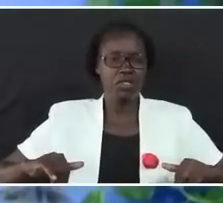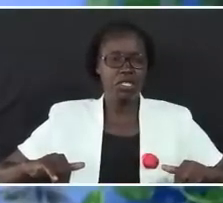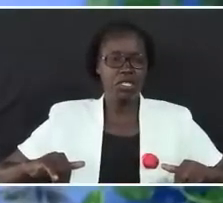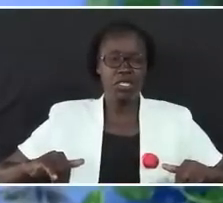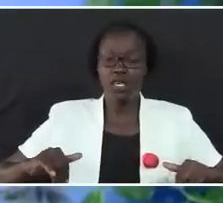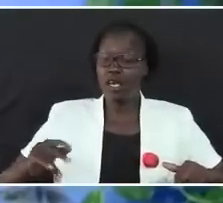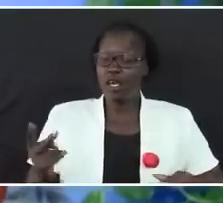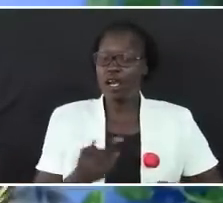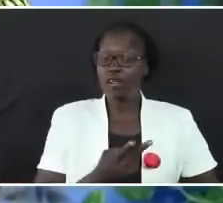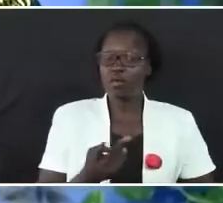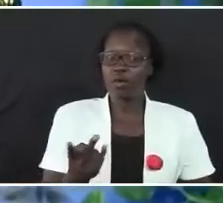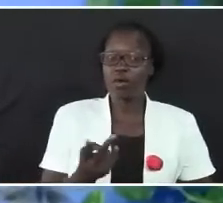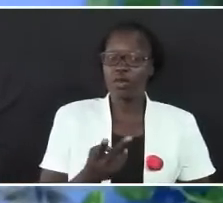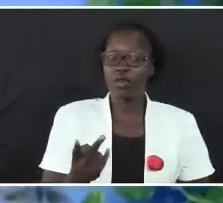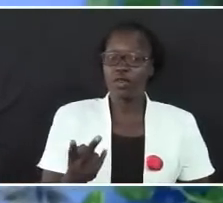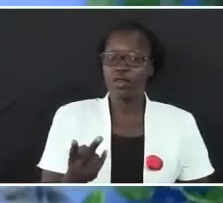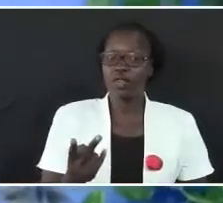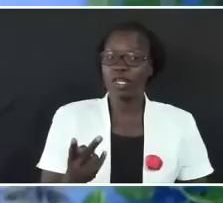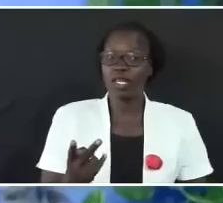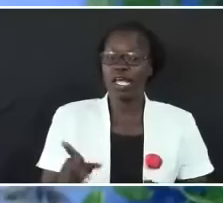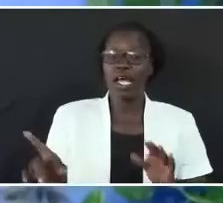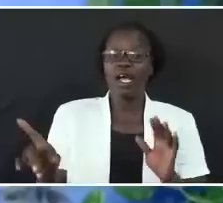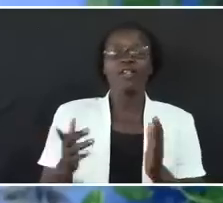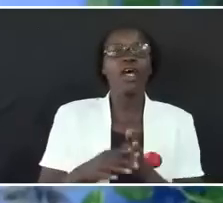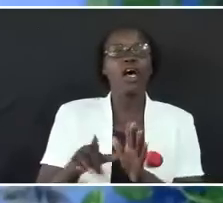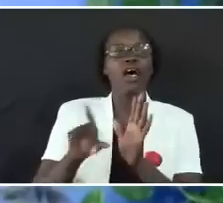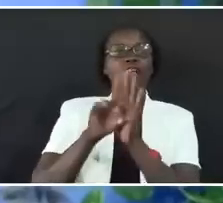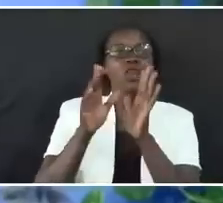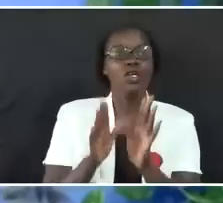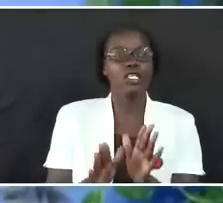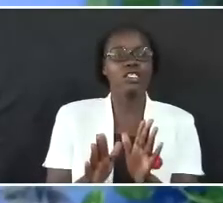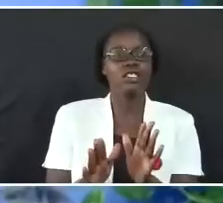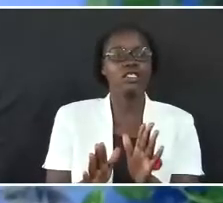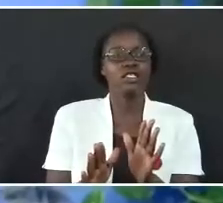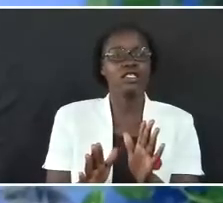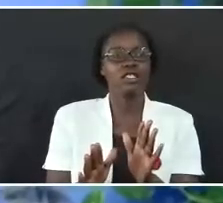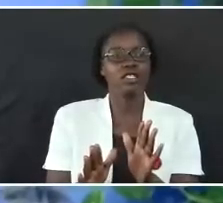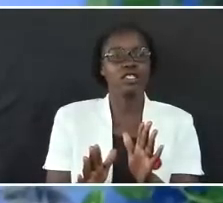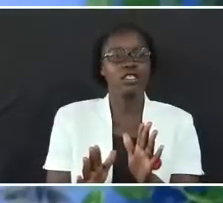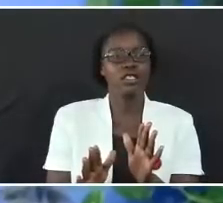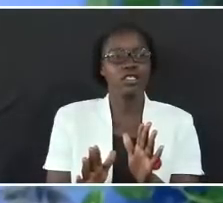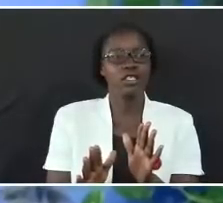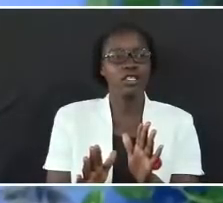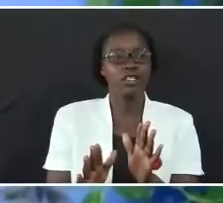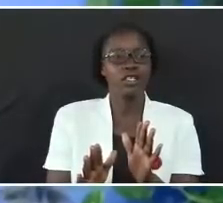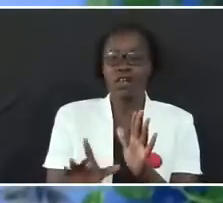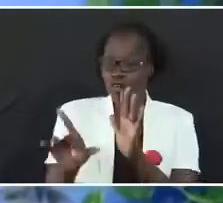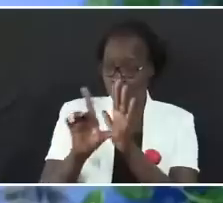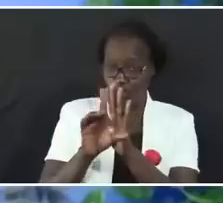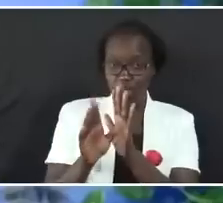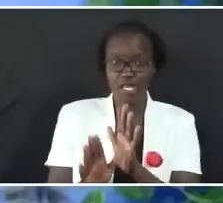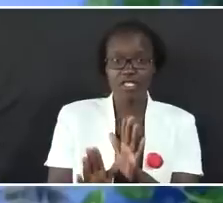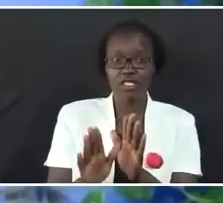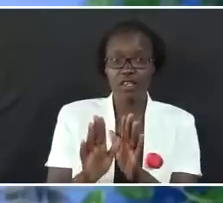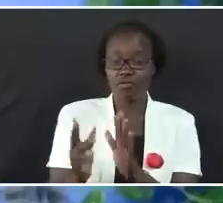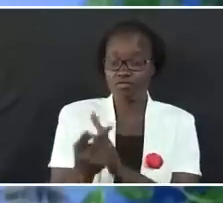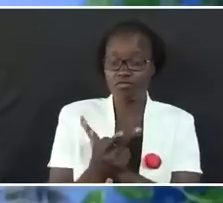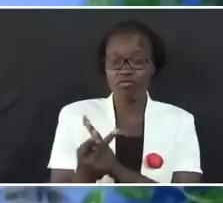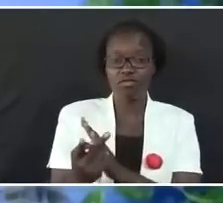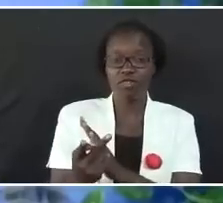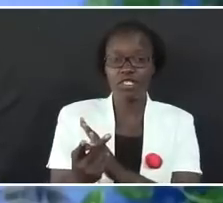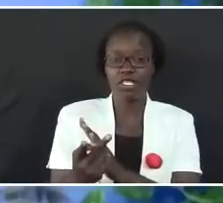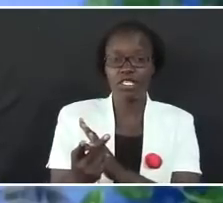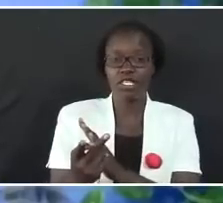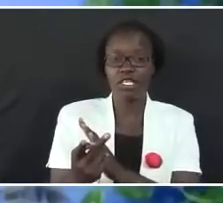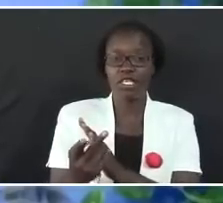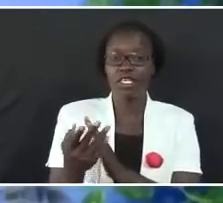And all of them have legal minds. So you know the profession I'm talking about, okay? Both of them. If they